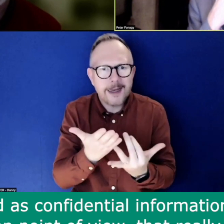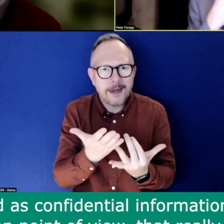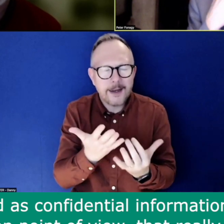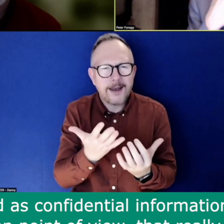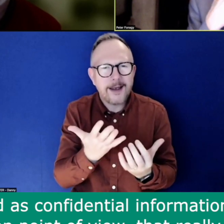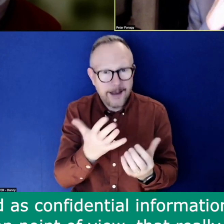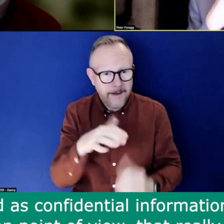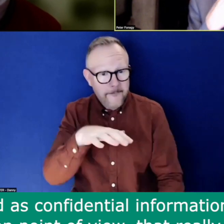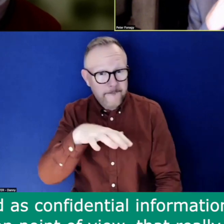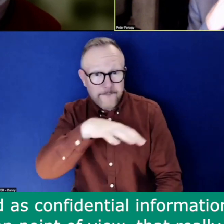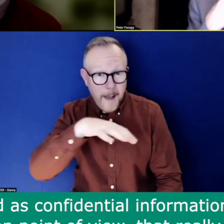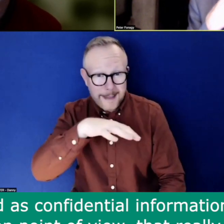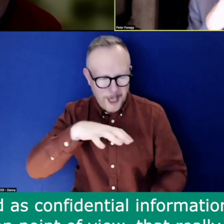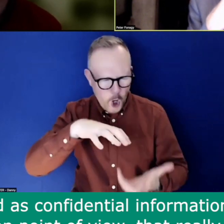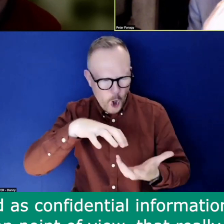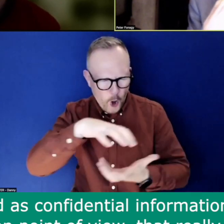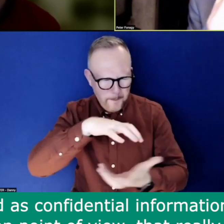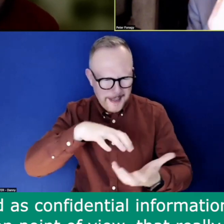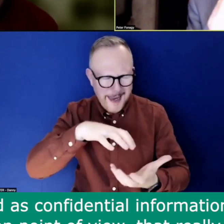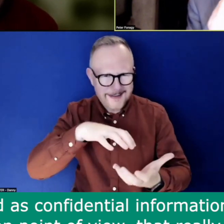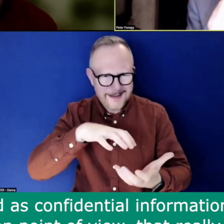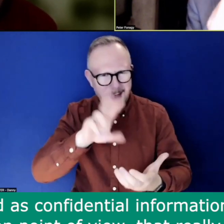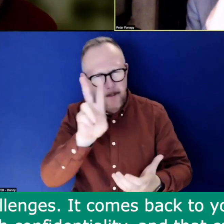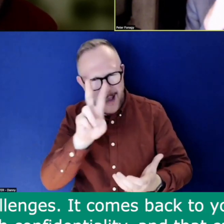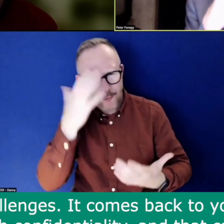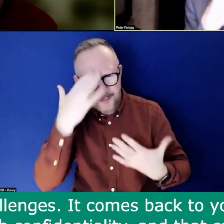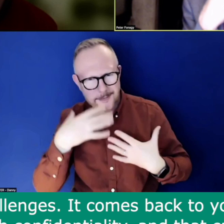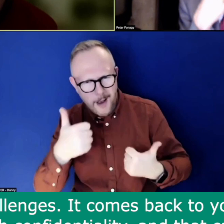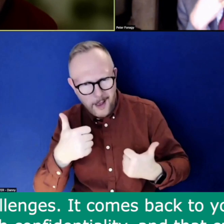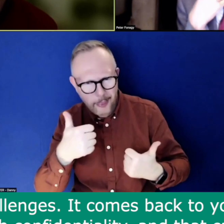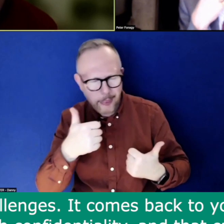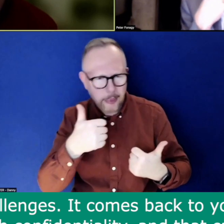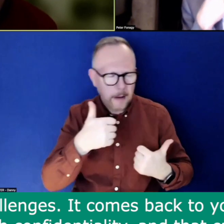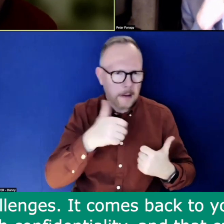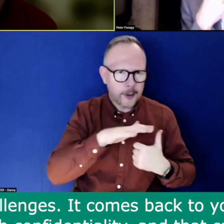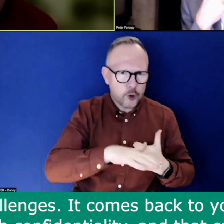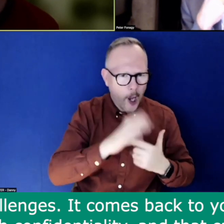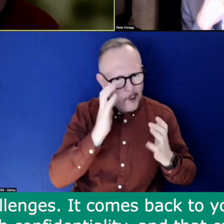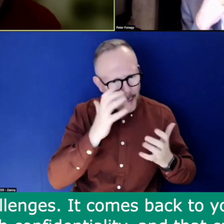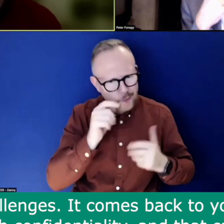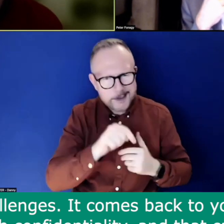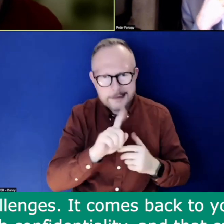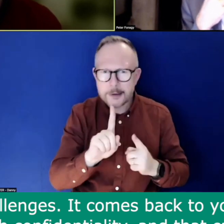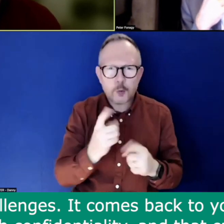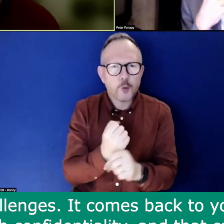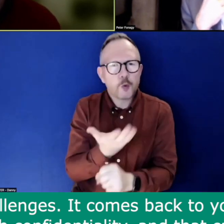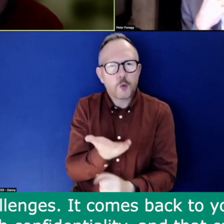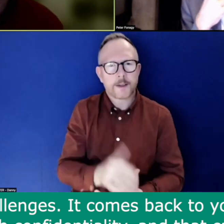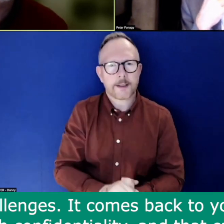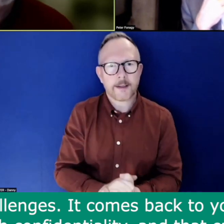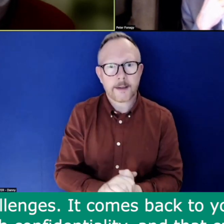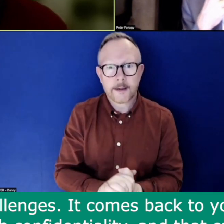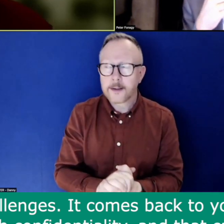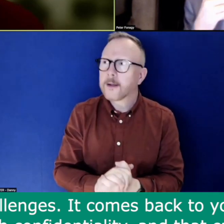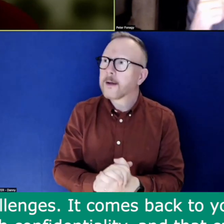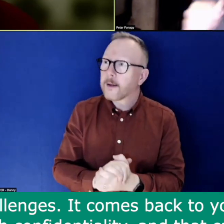complicated situation? Yeah. Well, there are challenges, and it comes back to your point about joining up. You